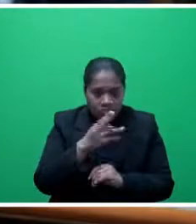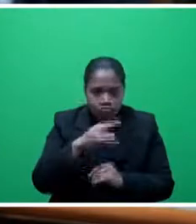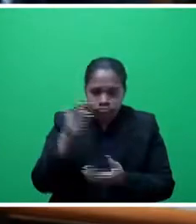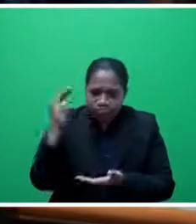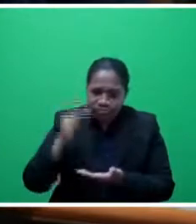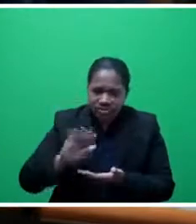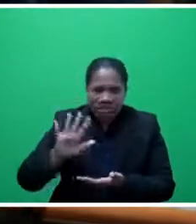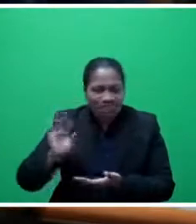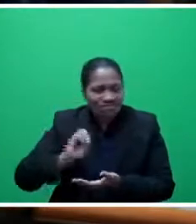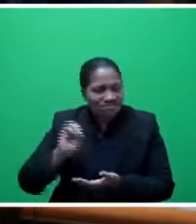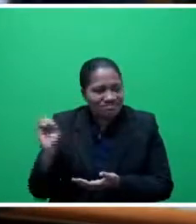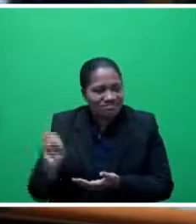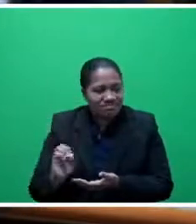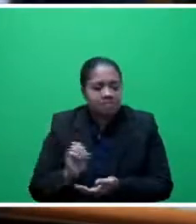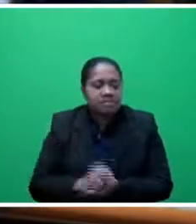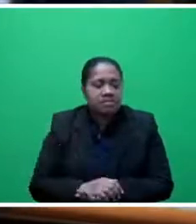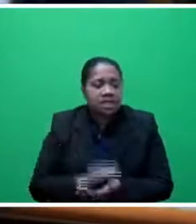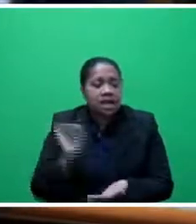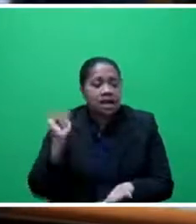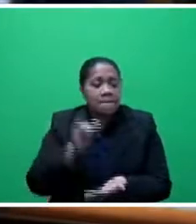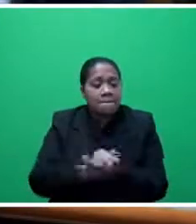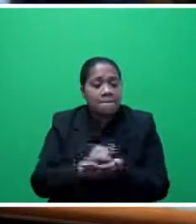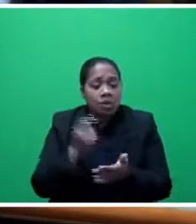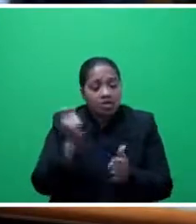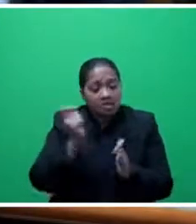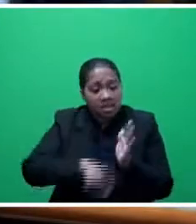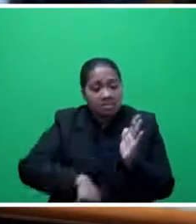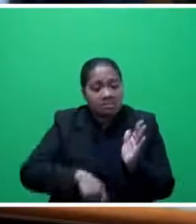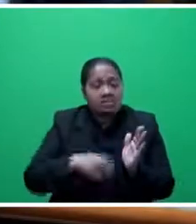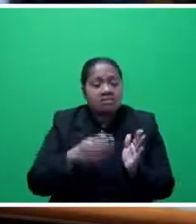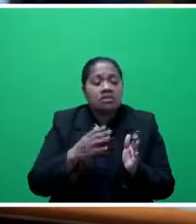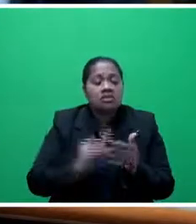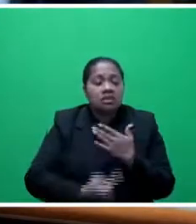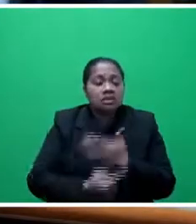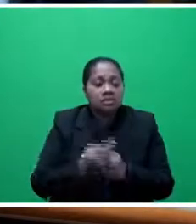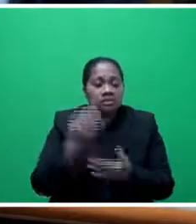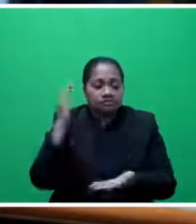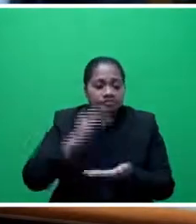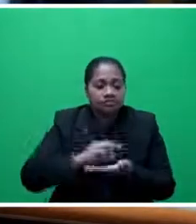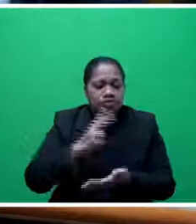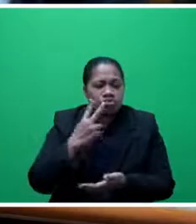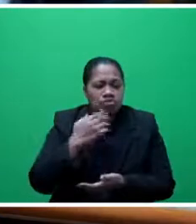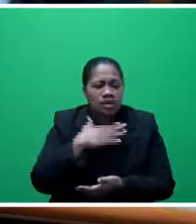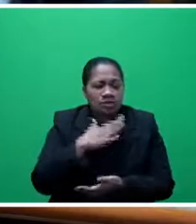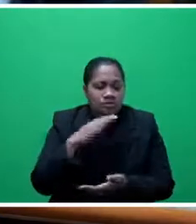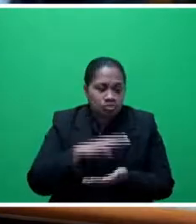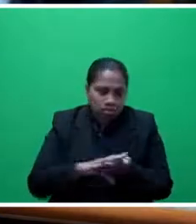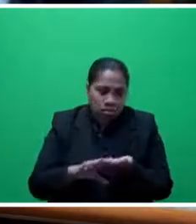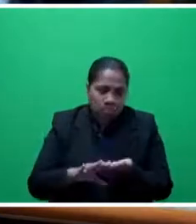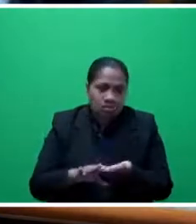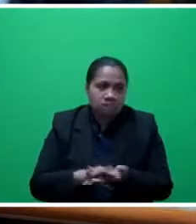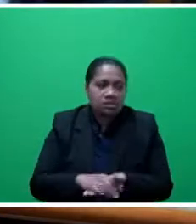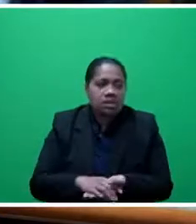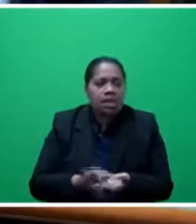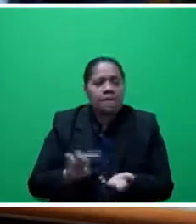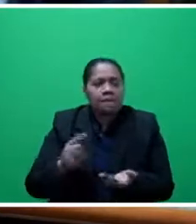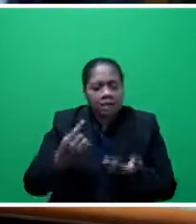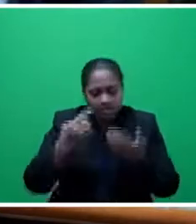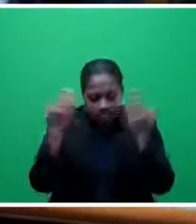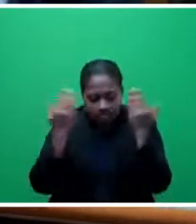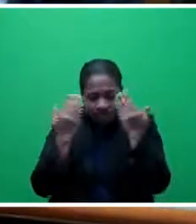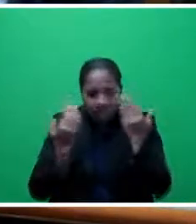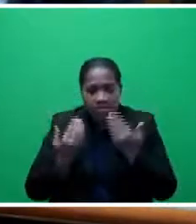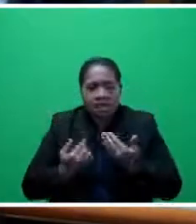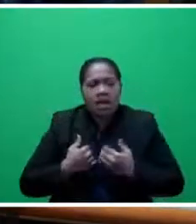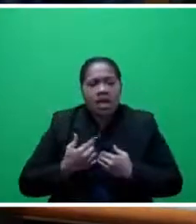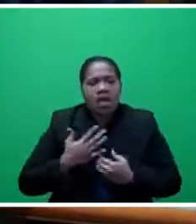Airport tax, reduction from $200 to $100. But Mr. Speaker, I